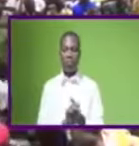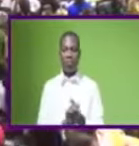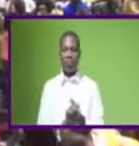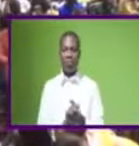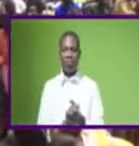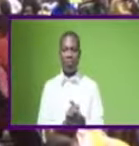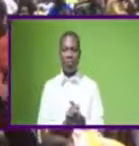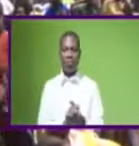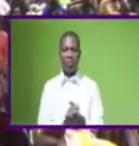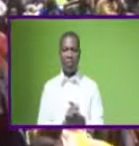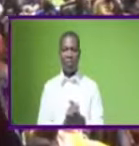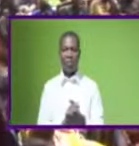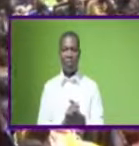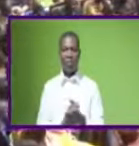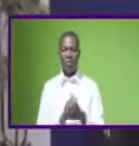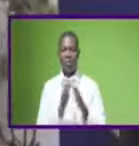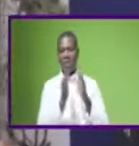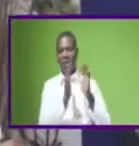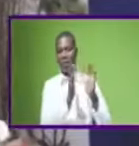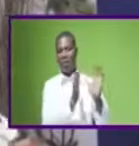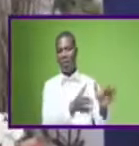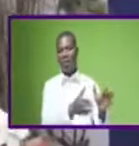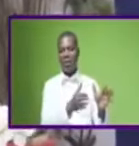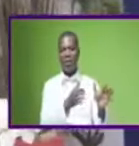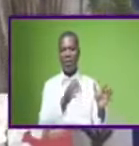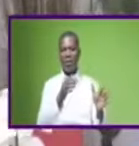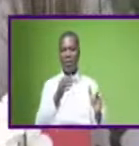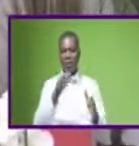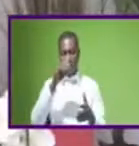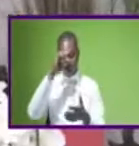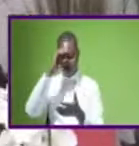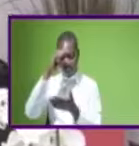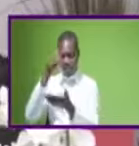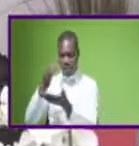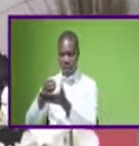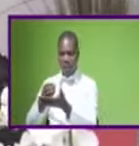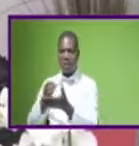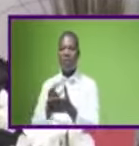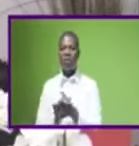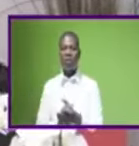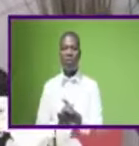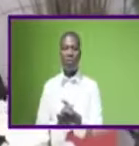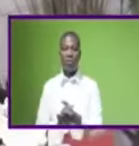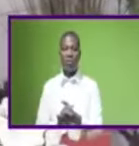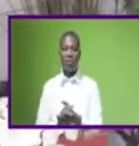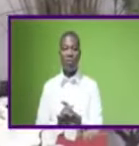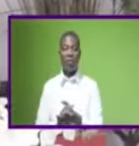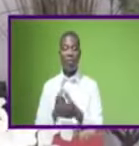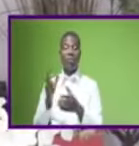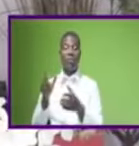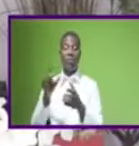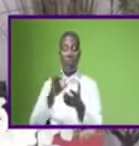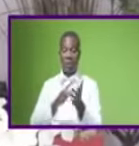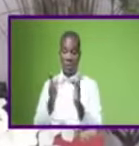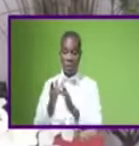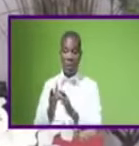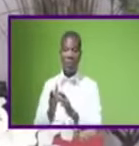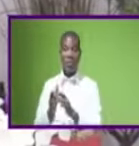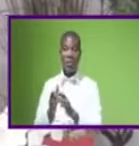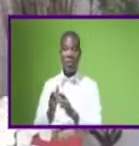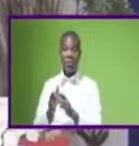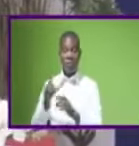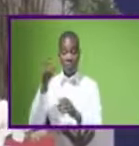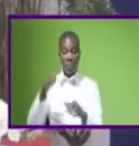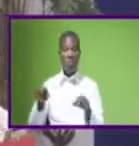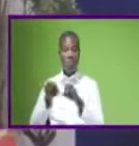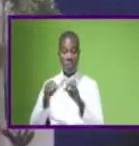Jesus. Oja nymphonia. To leave the, for him to leave behind his image, he